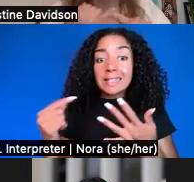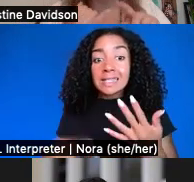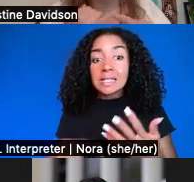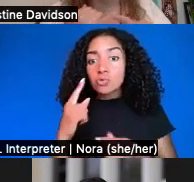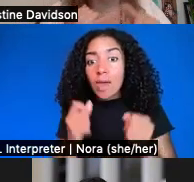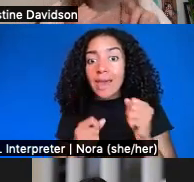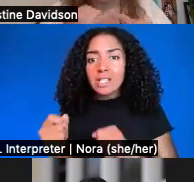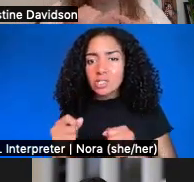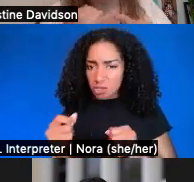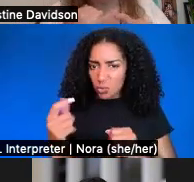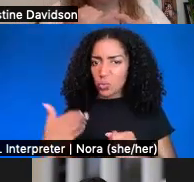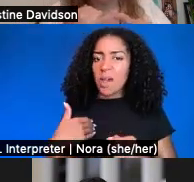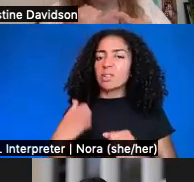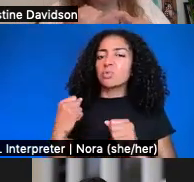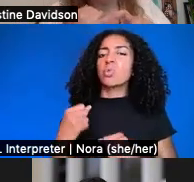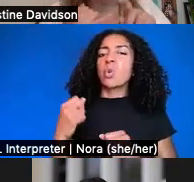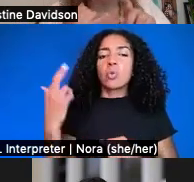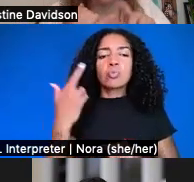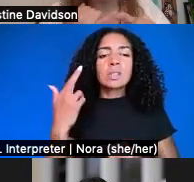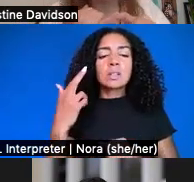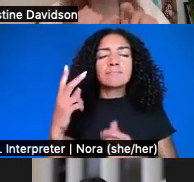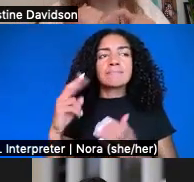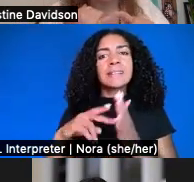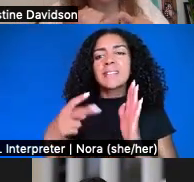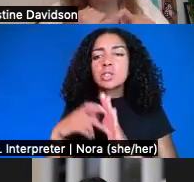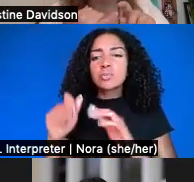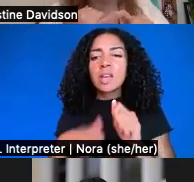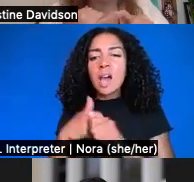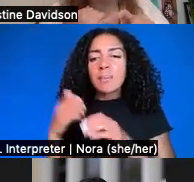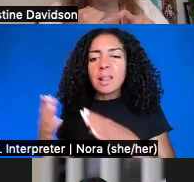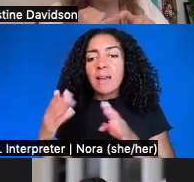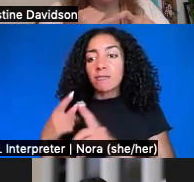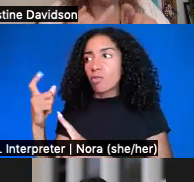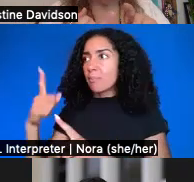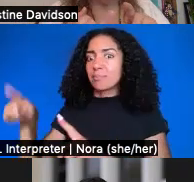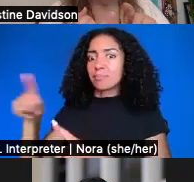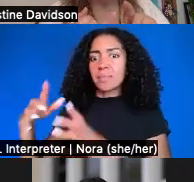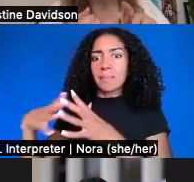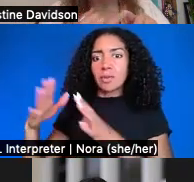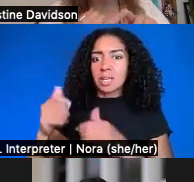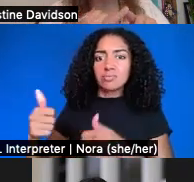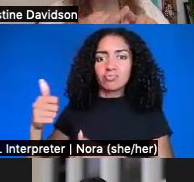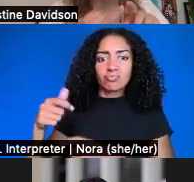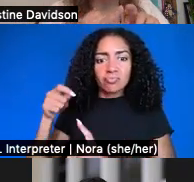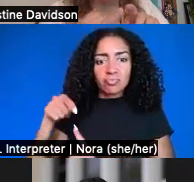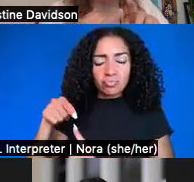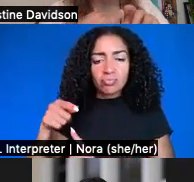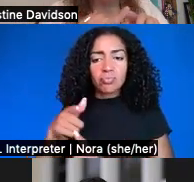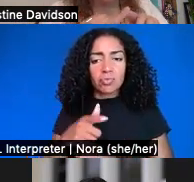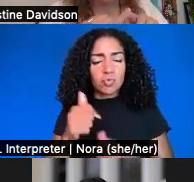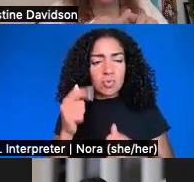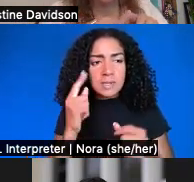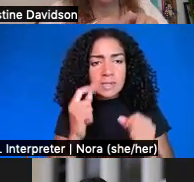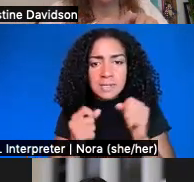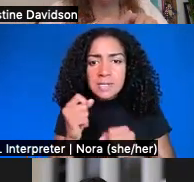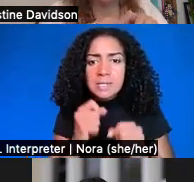not an individual's problem, right? Like the individual is experiencing the suffering, but that's what when we had that